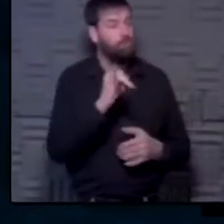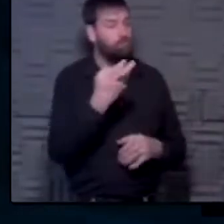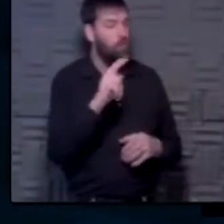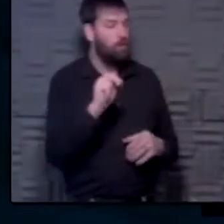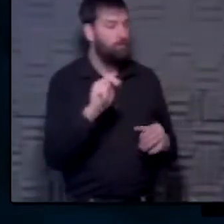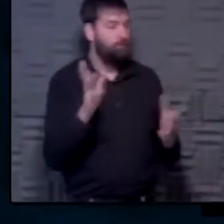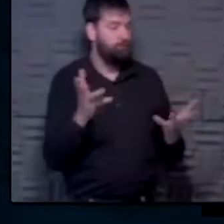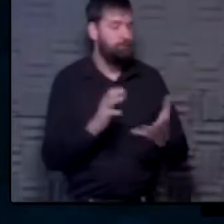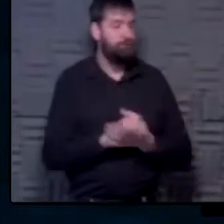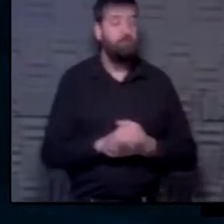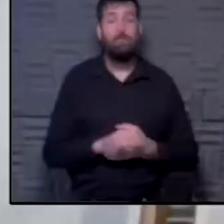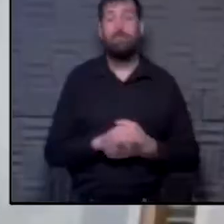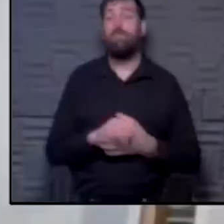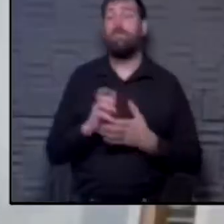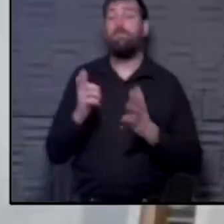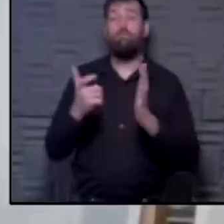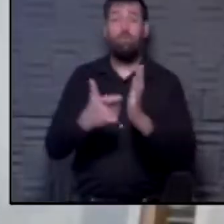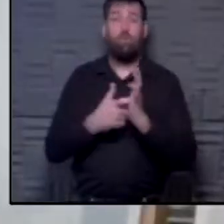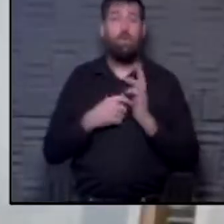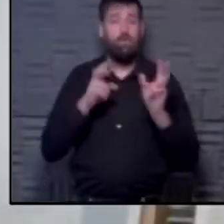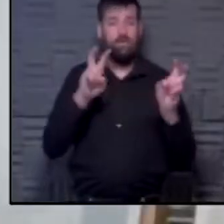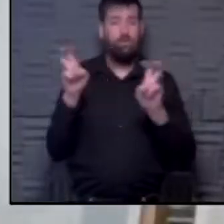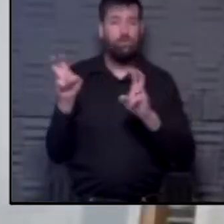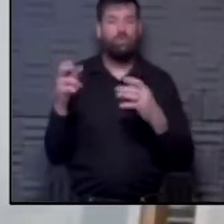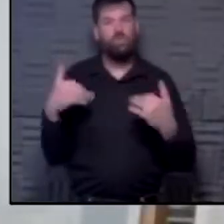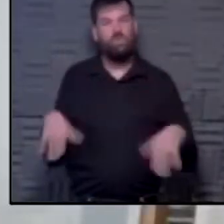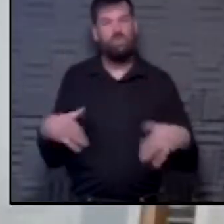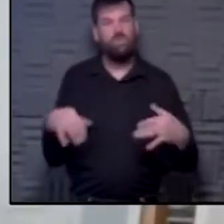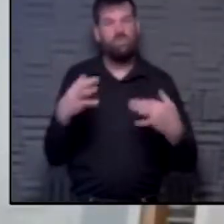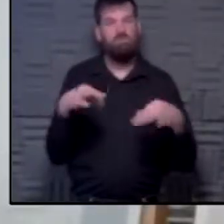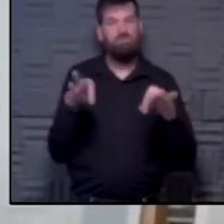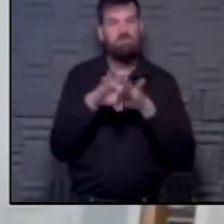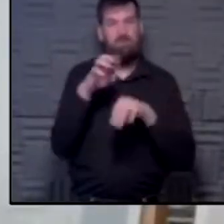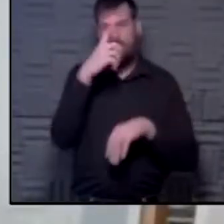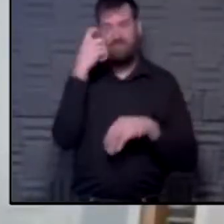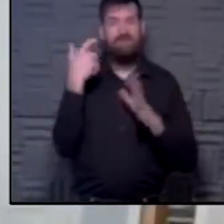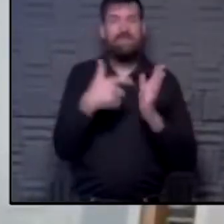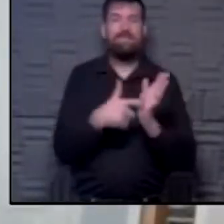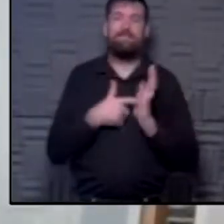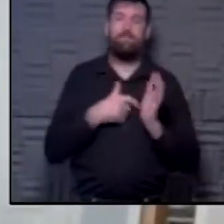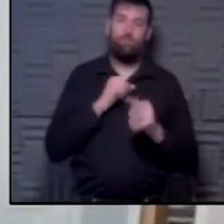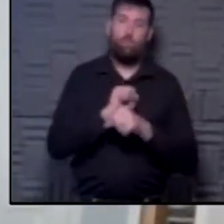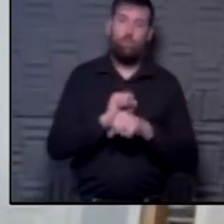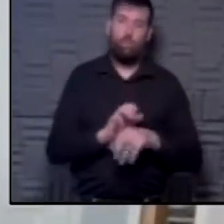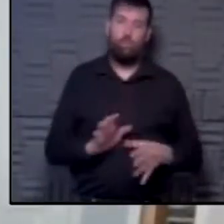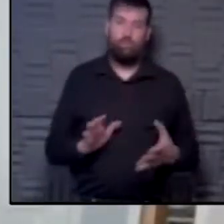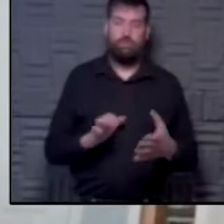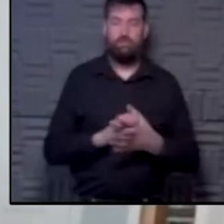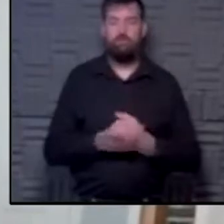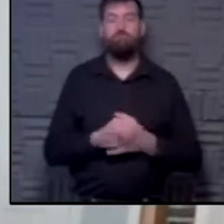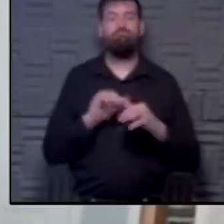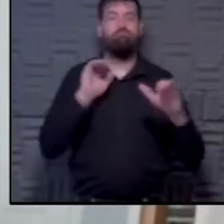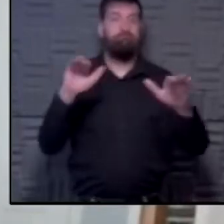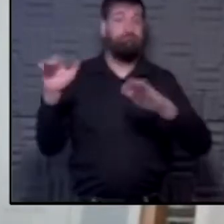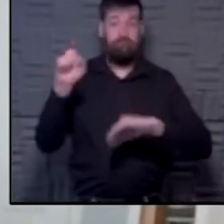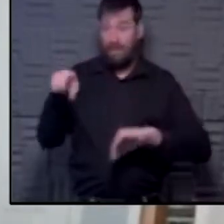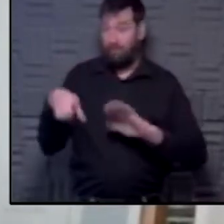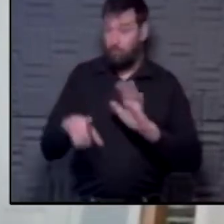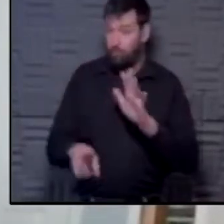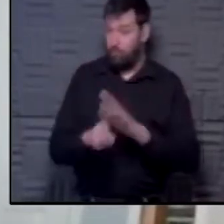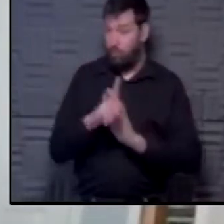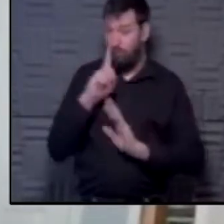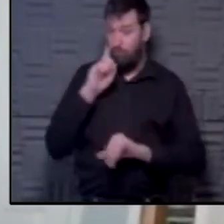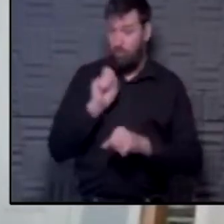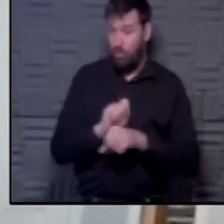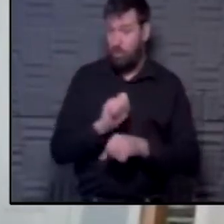The requirement issue is a big deal because of essential workers. So, if you're going to say to folks, you got to show up for work, and we